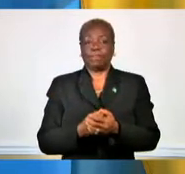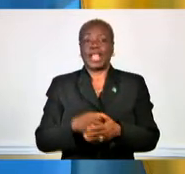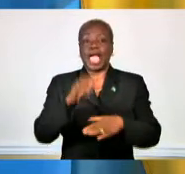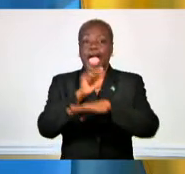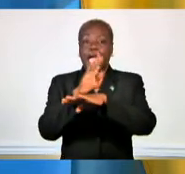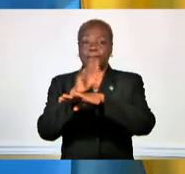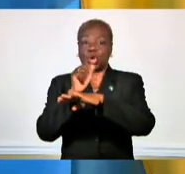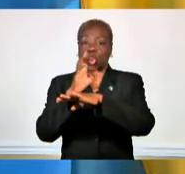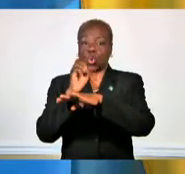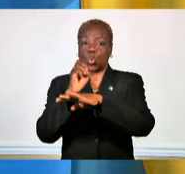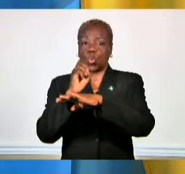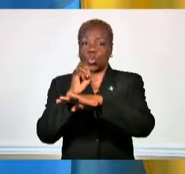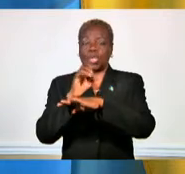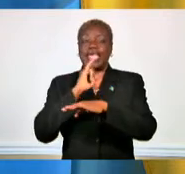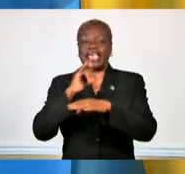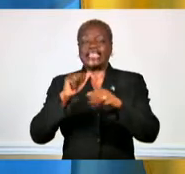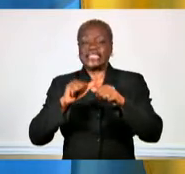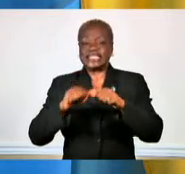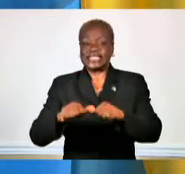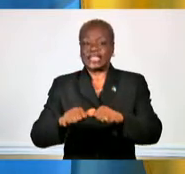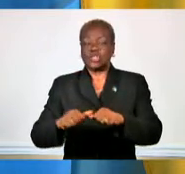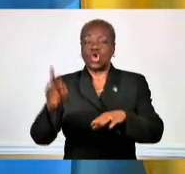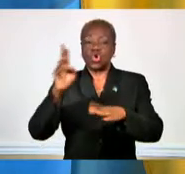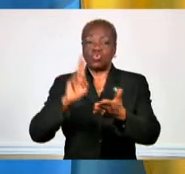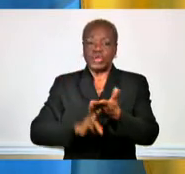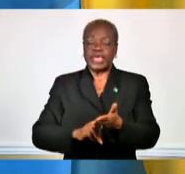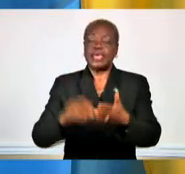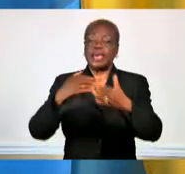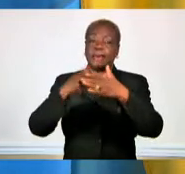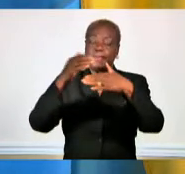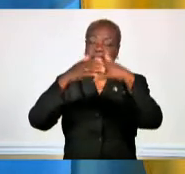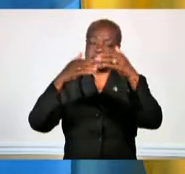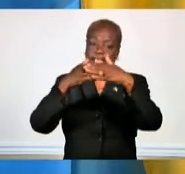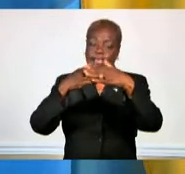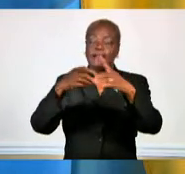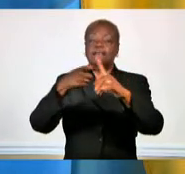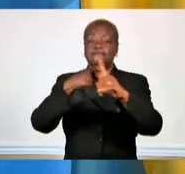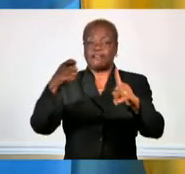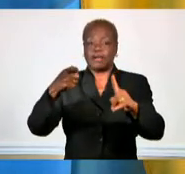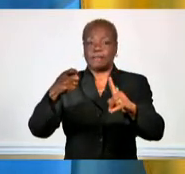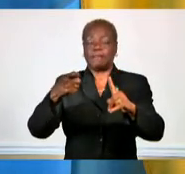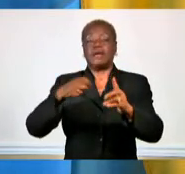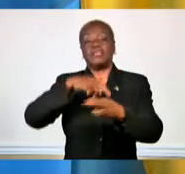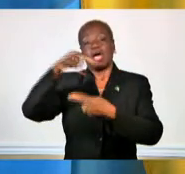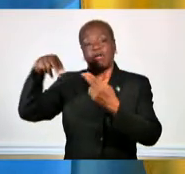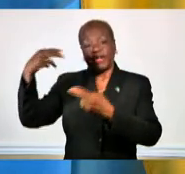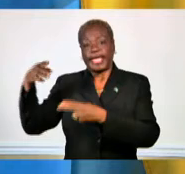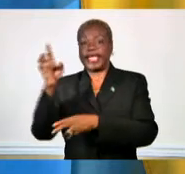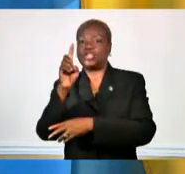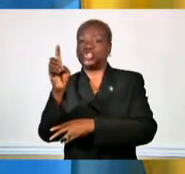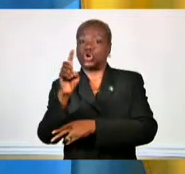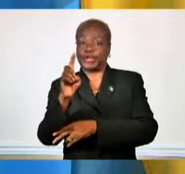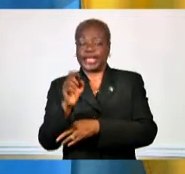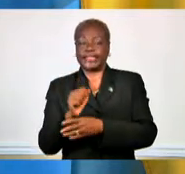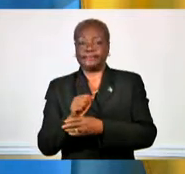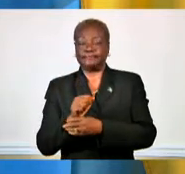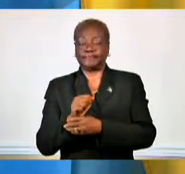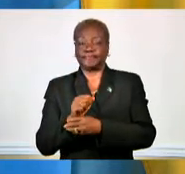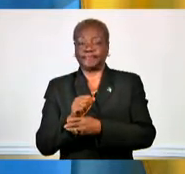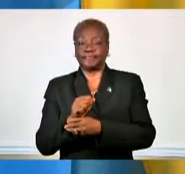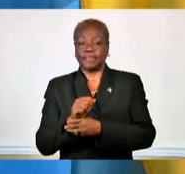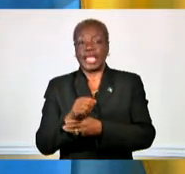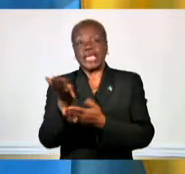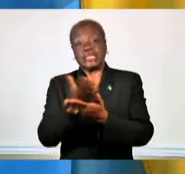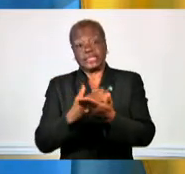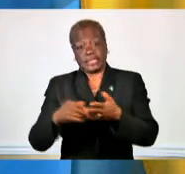Abaco is still rebuilding from the devastation of Hurricane Dorian.